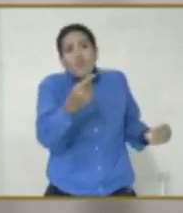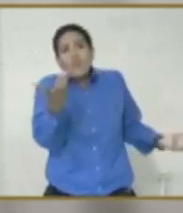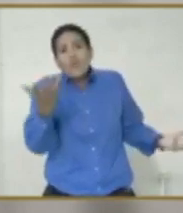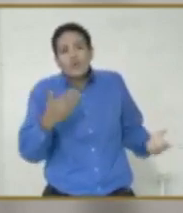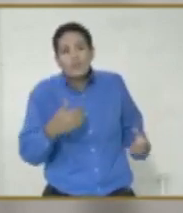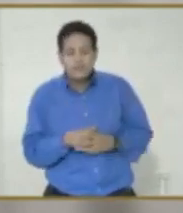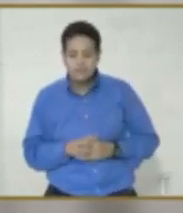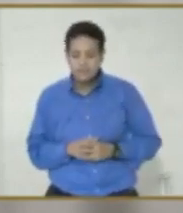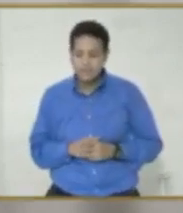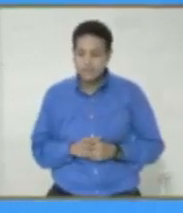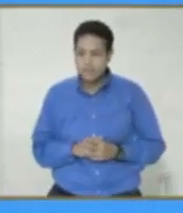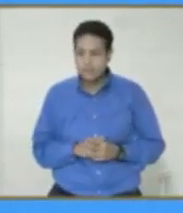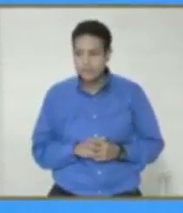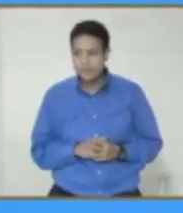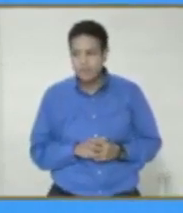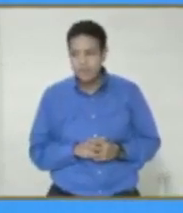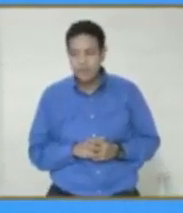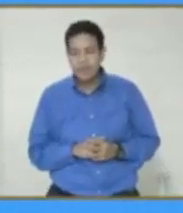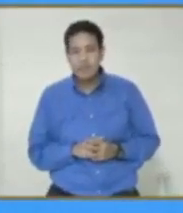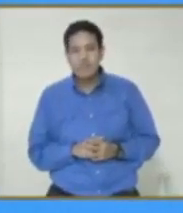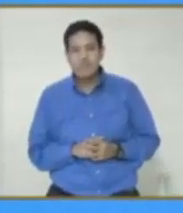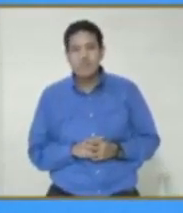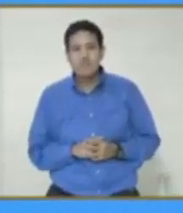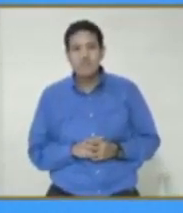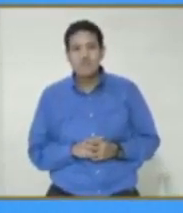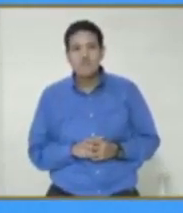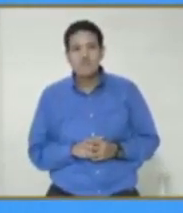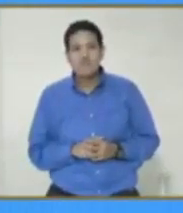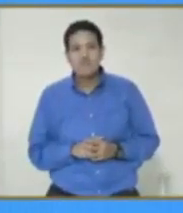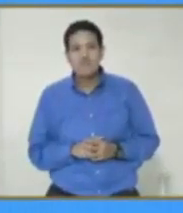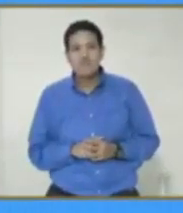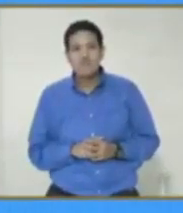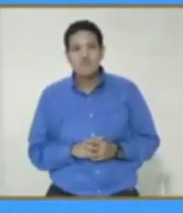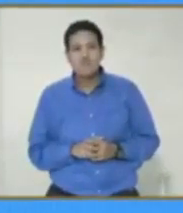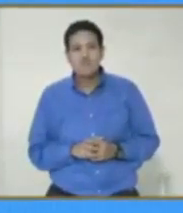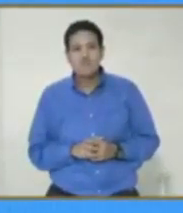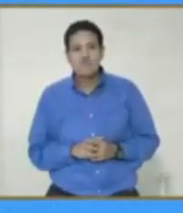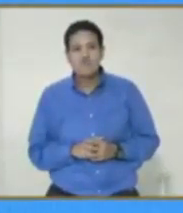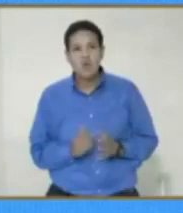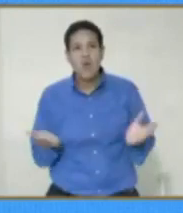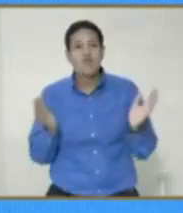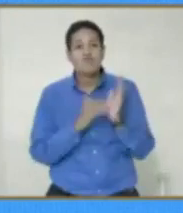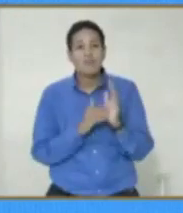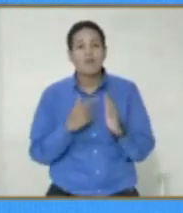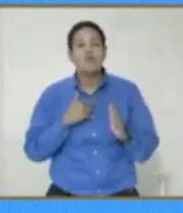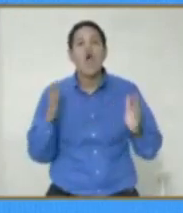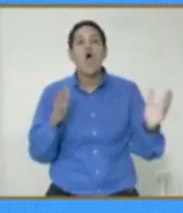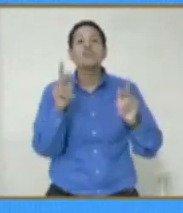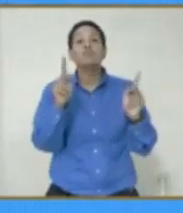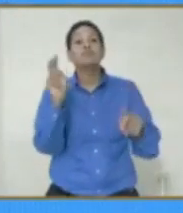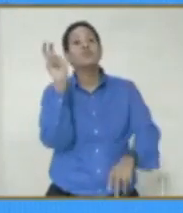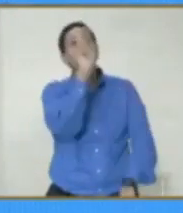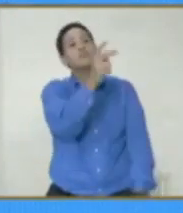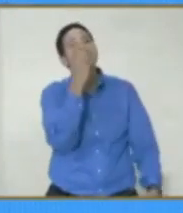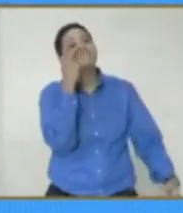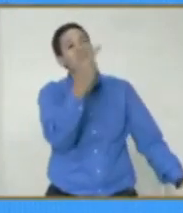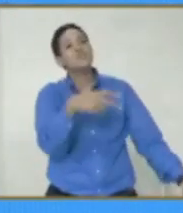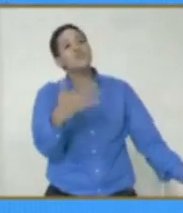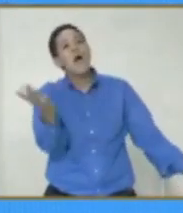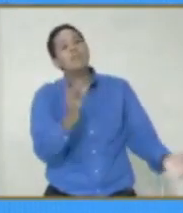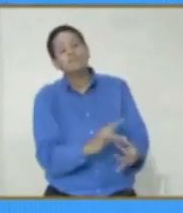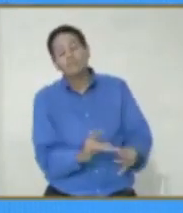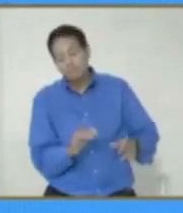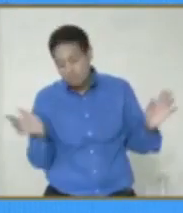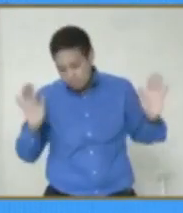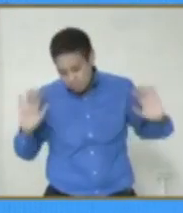again. We encourage persons not to come to the infirmary, that's one, to prevent it from entering the infirmaries in the